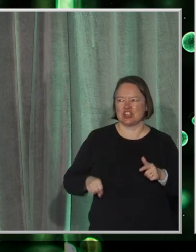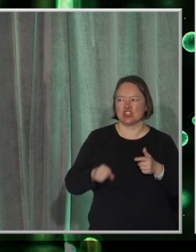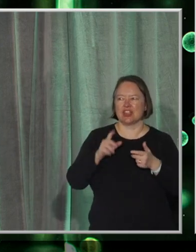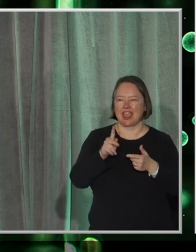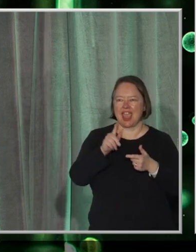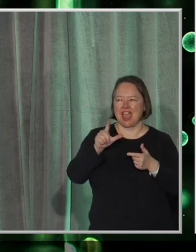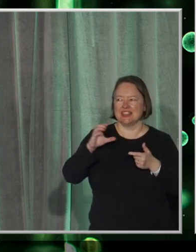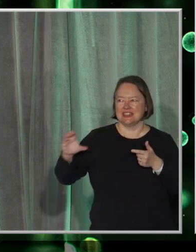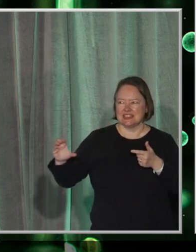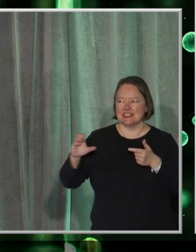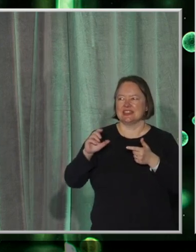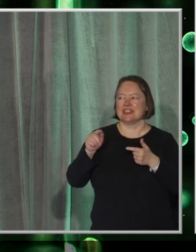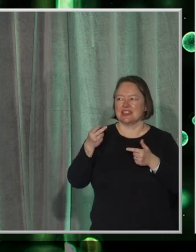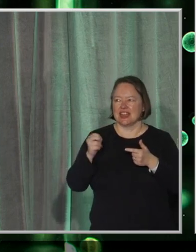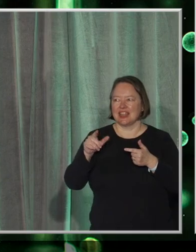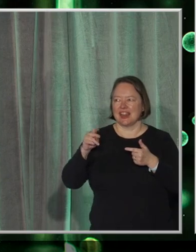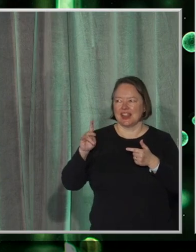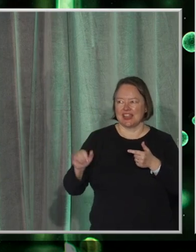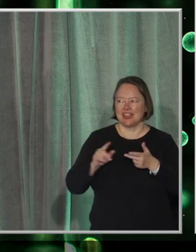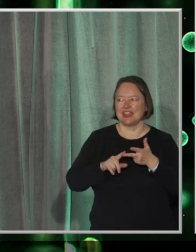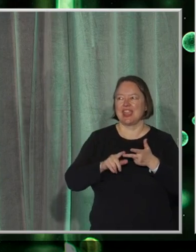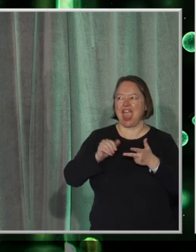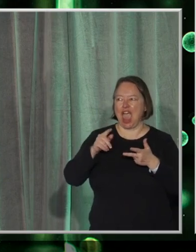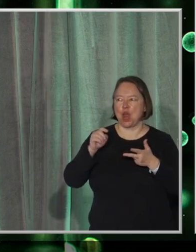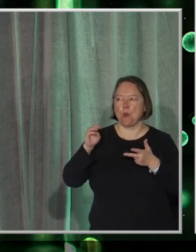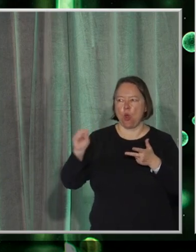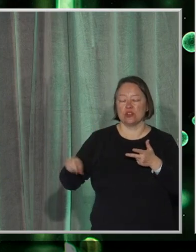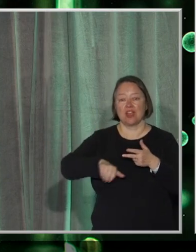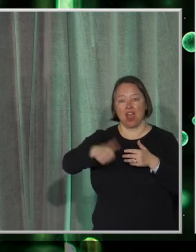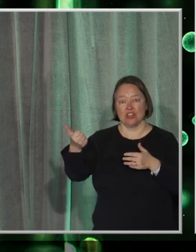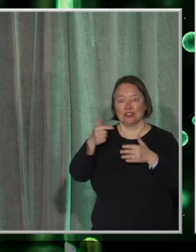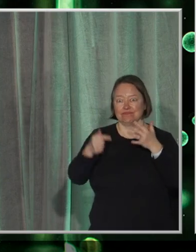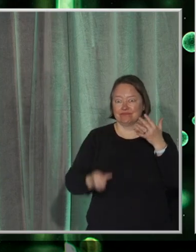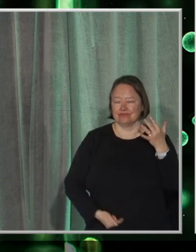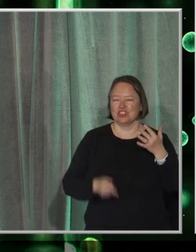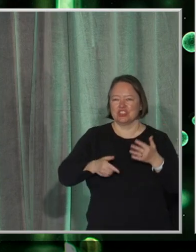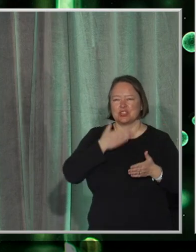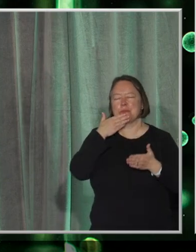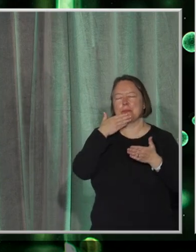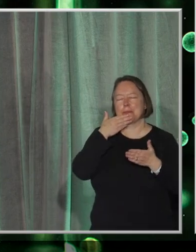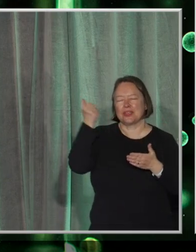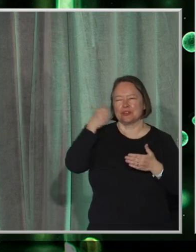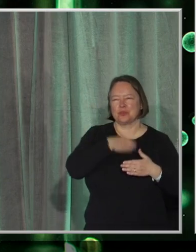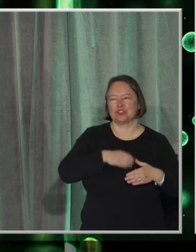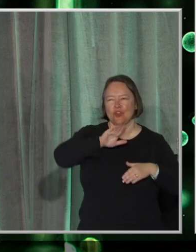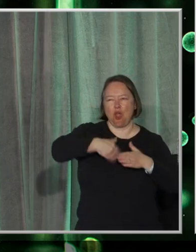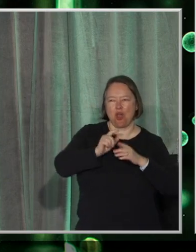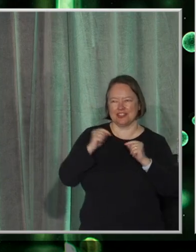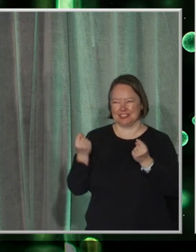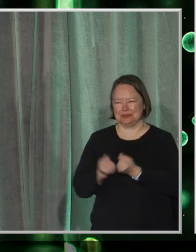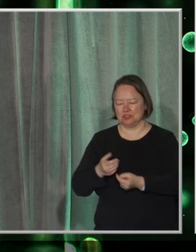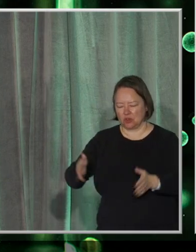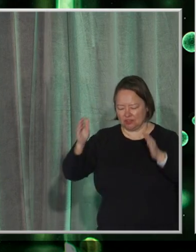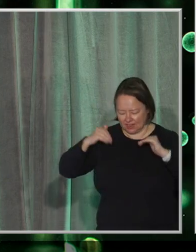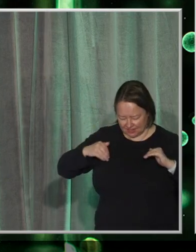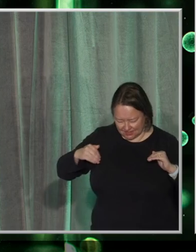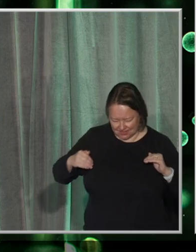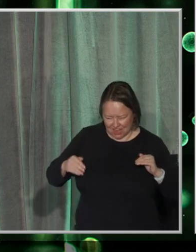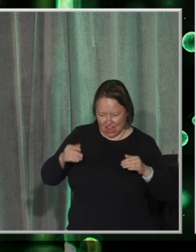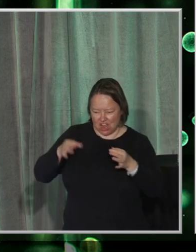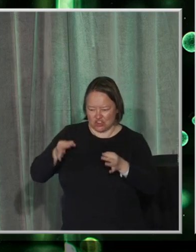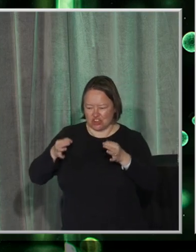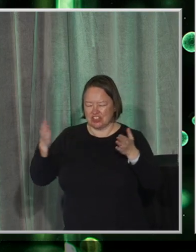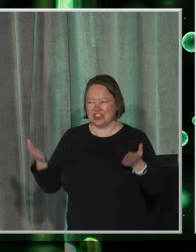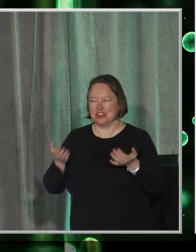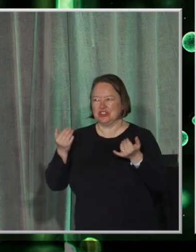Lily, Atmos, and others. She sends her best wishes to all the teams. And next, our judges here